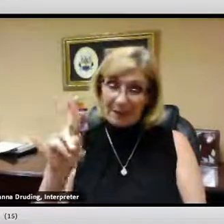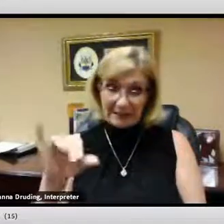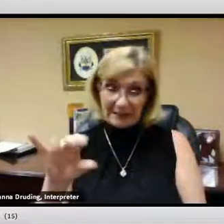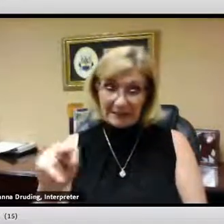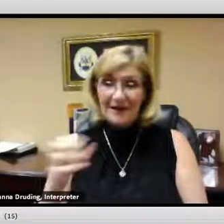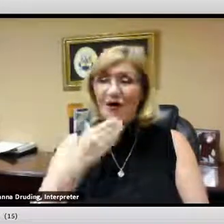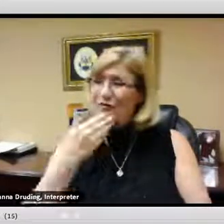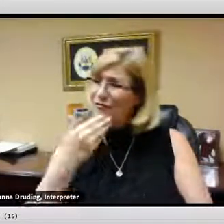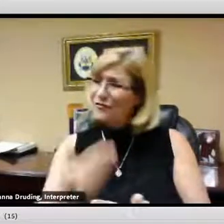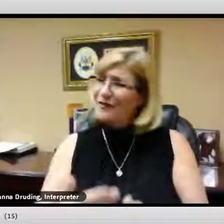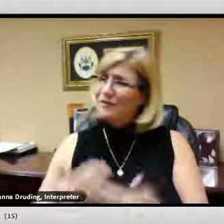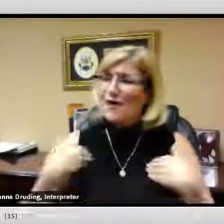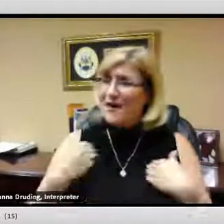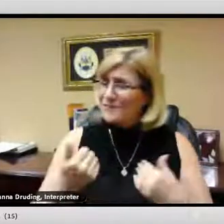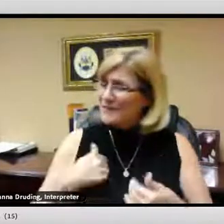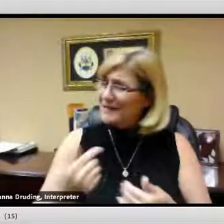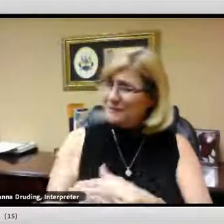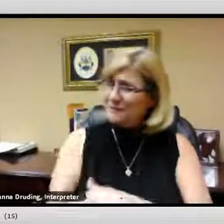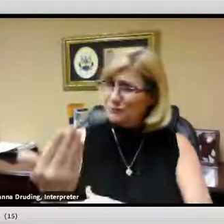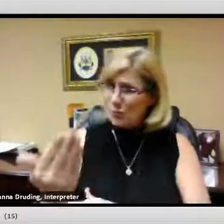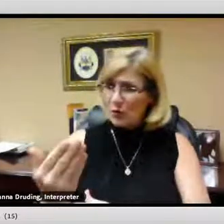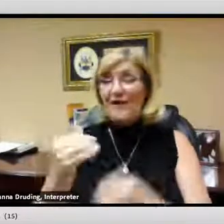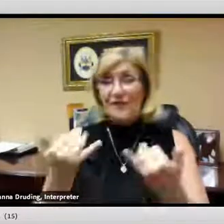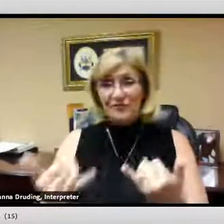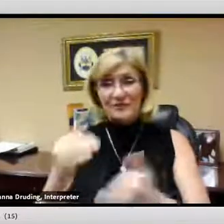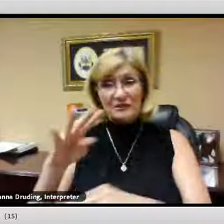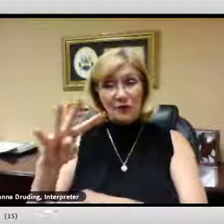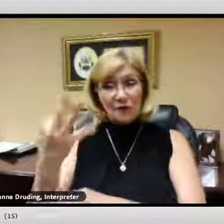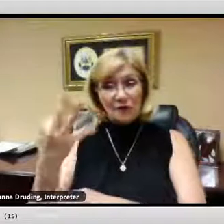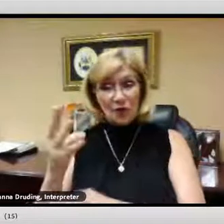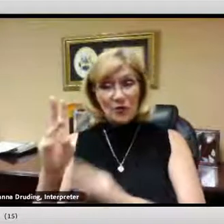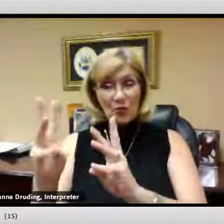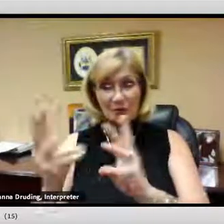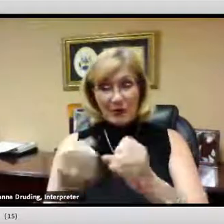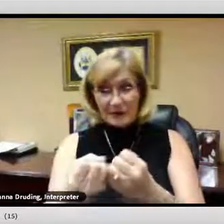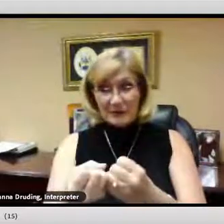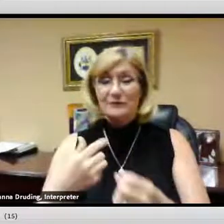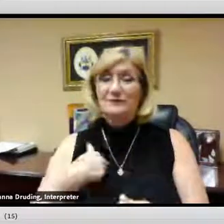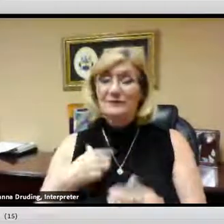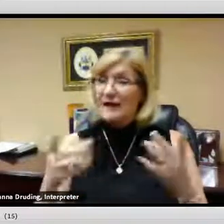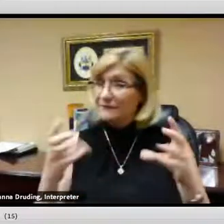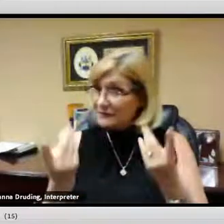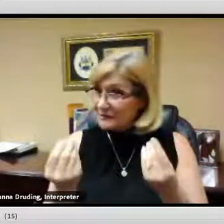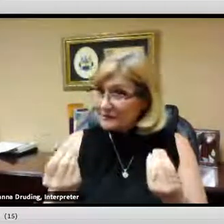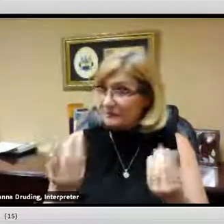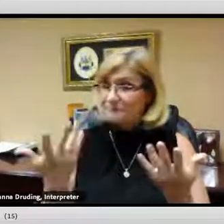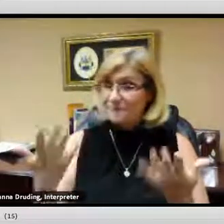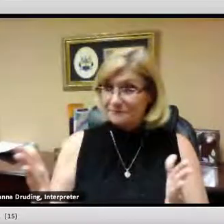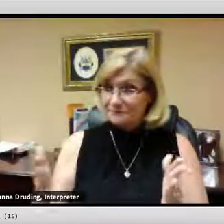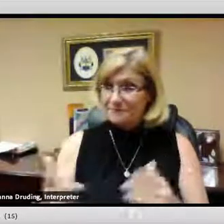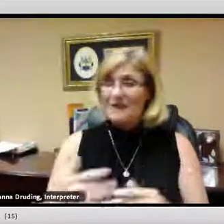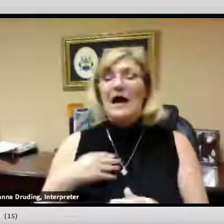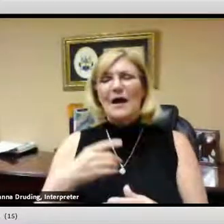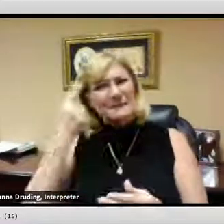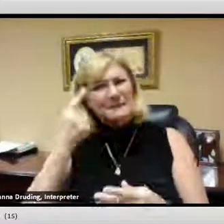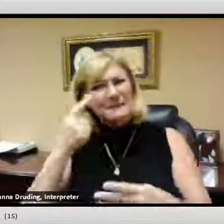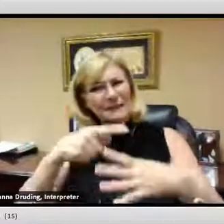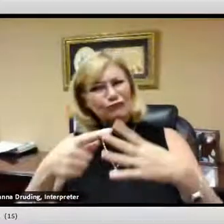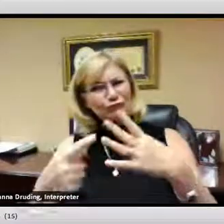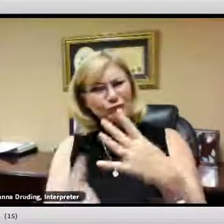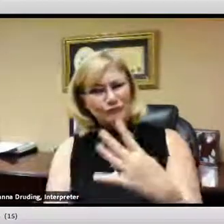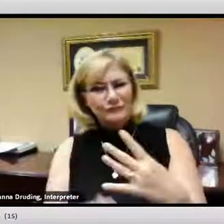much for having me this morning. This is the fourth of these webinars I've done. I was thinking about this series, if you can call it that. It's